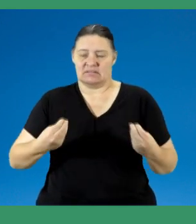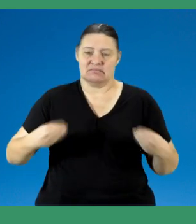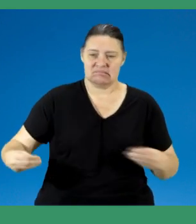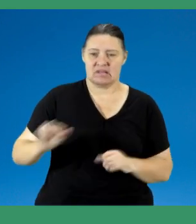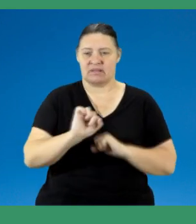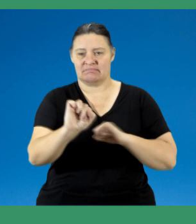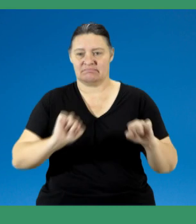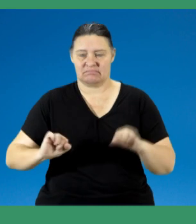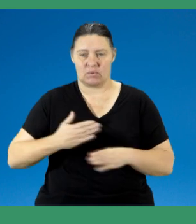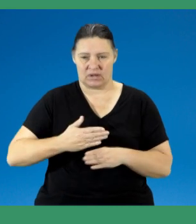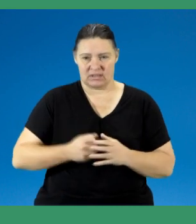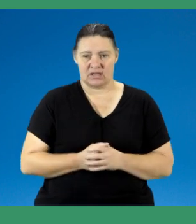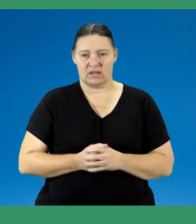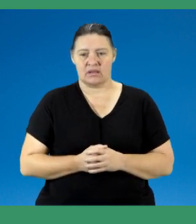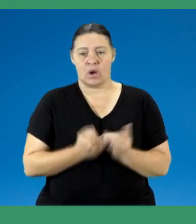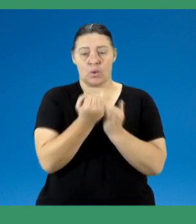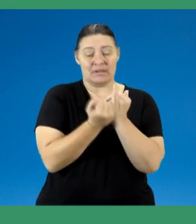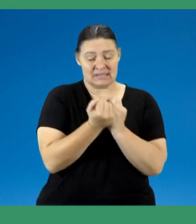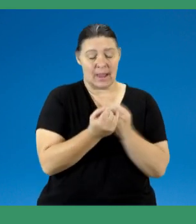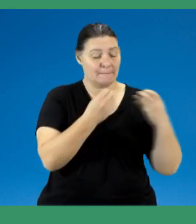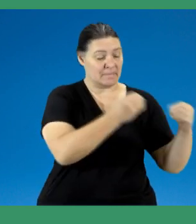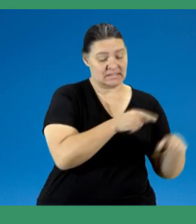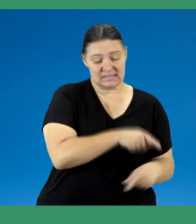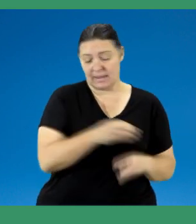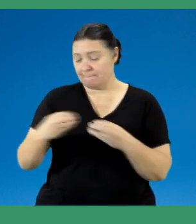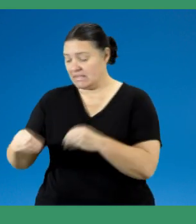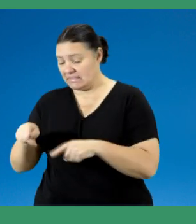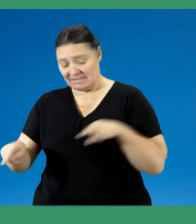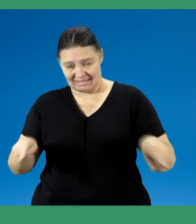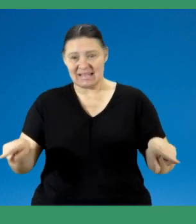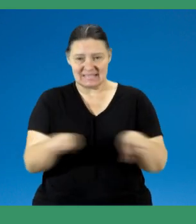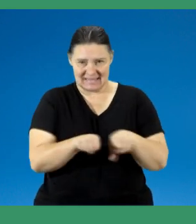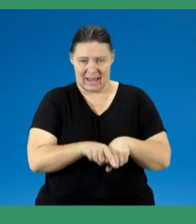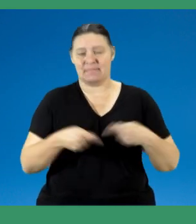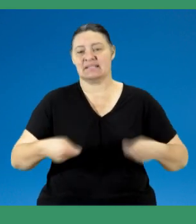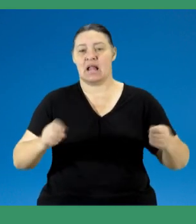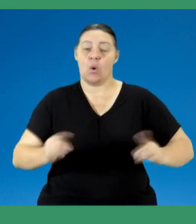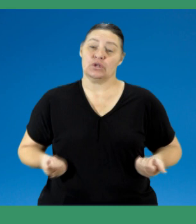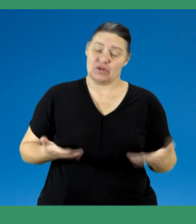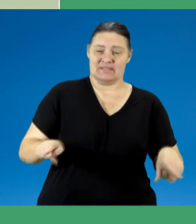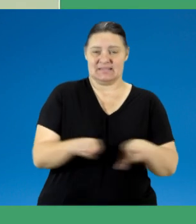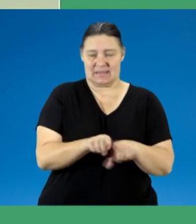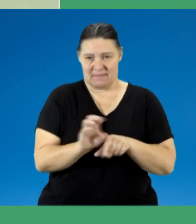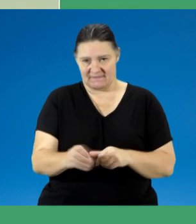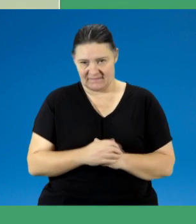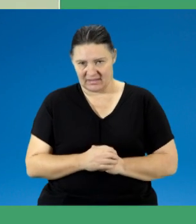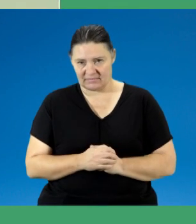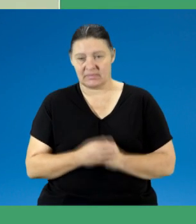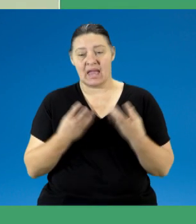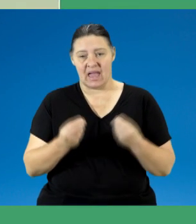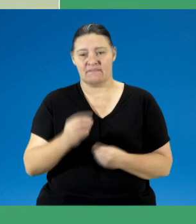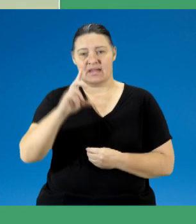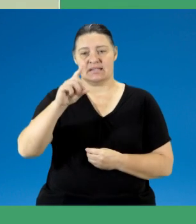competitors, businesses which sell the same or similar products and services. Let us continue with our new words. We